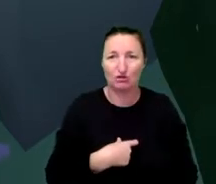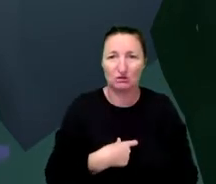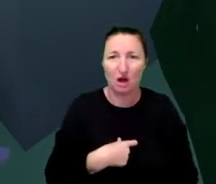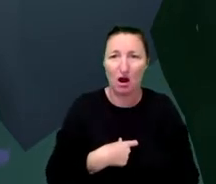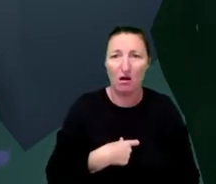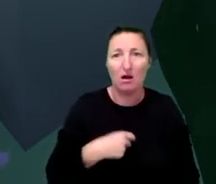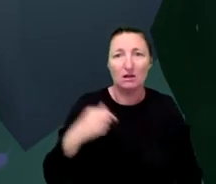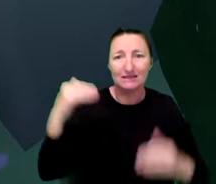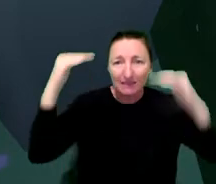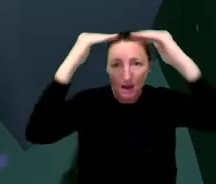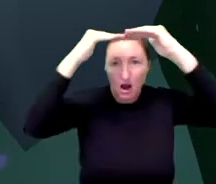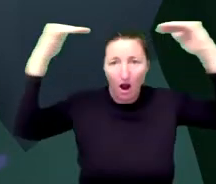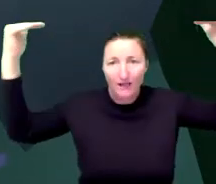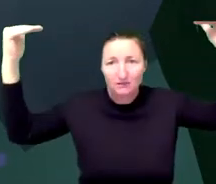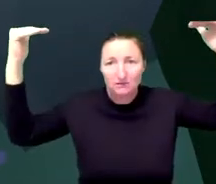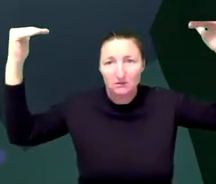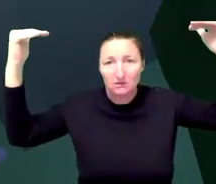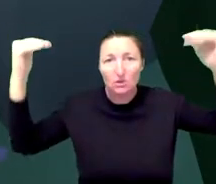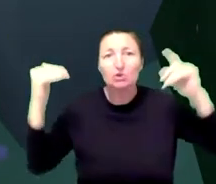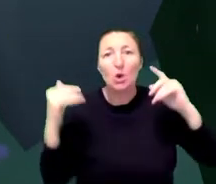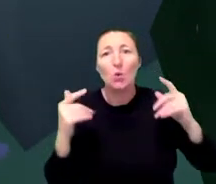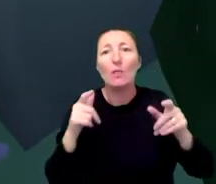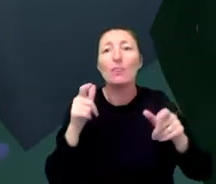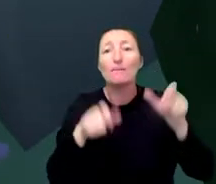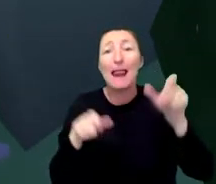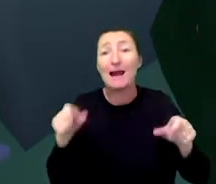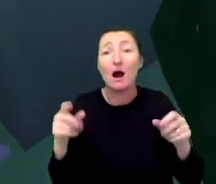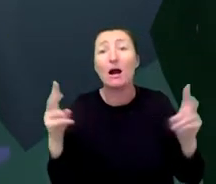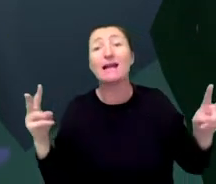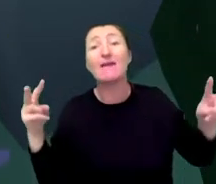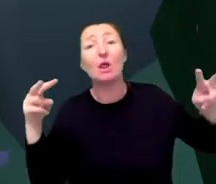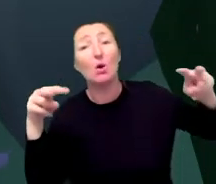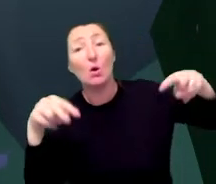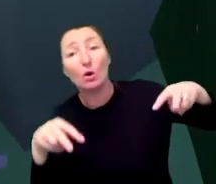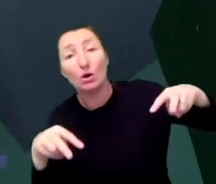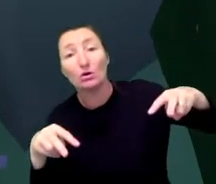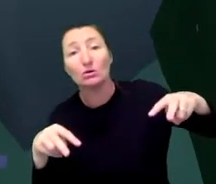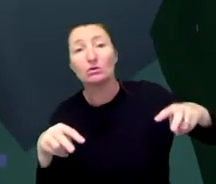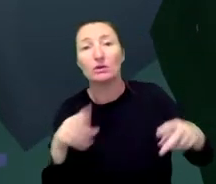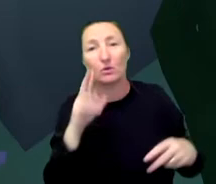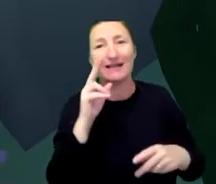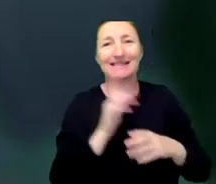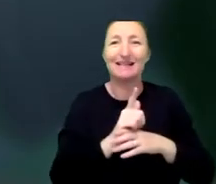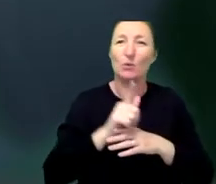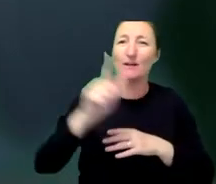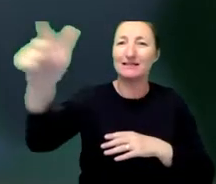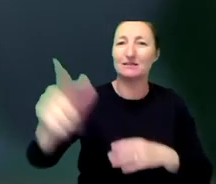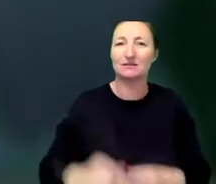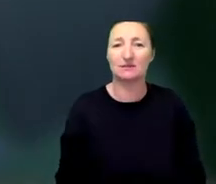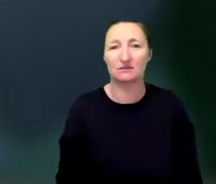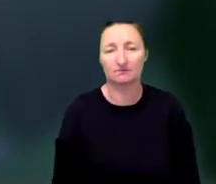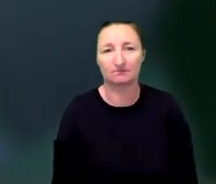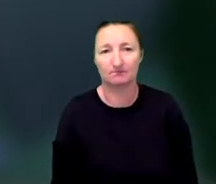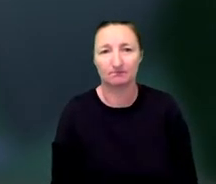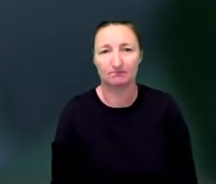able to kind of camera our way around, looking out in a nice way. You can kind of see into the distance a little bit.